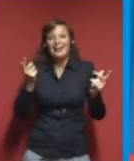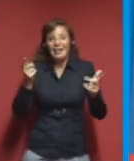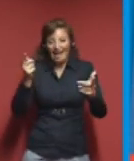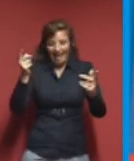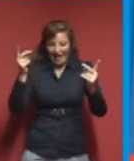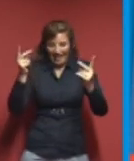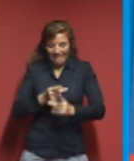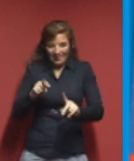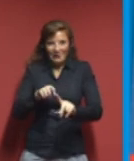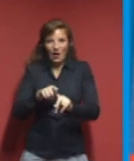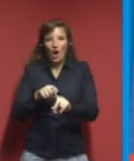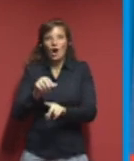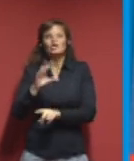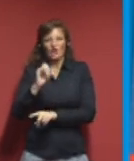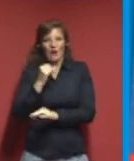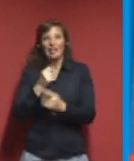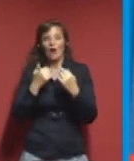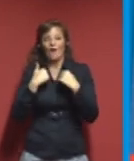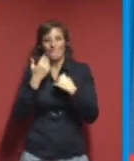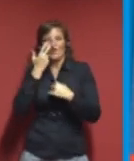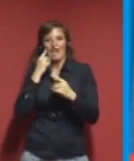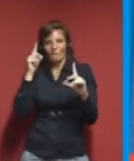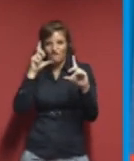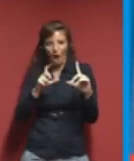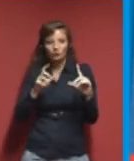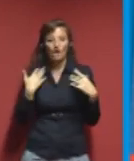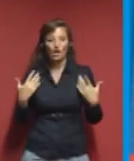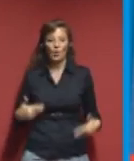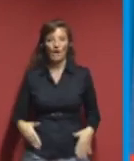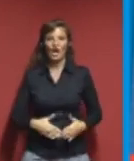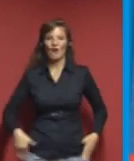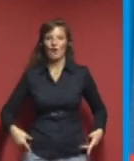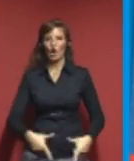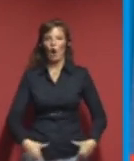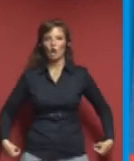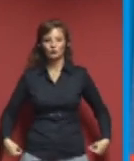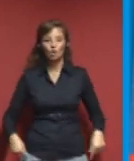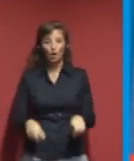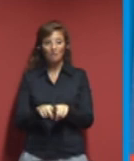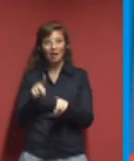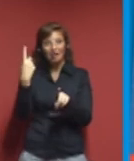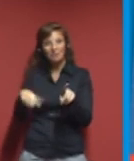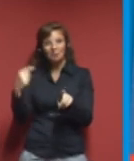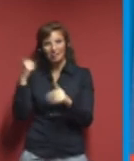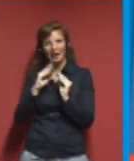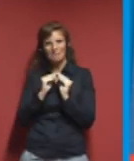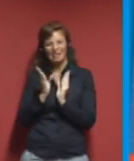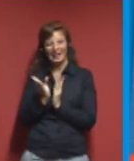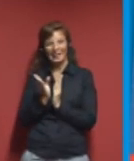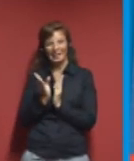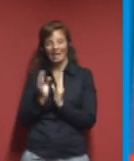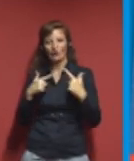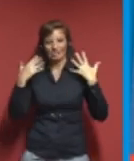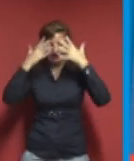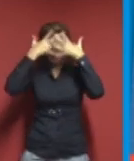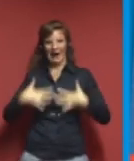first. He's like the maker to me. He represents what making is all about.